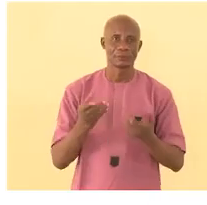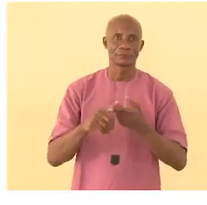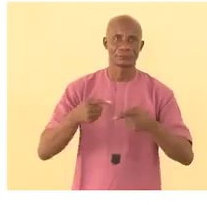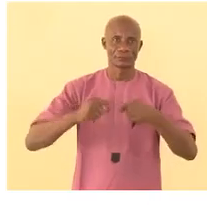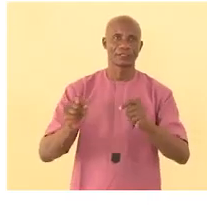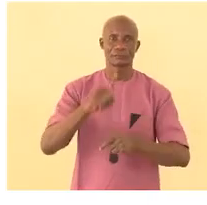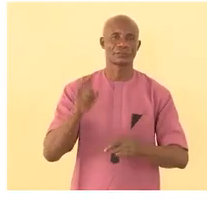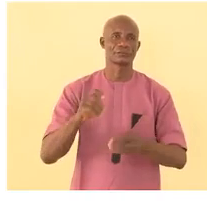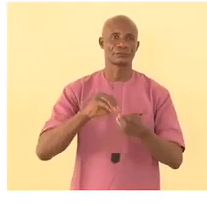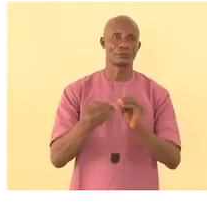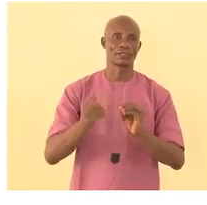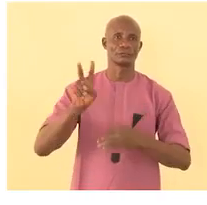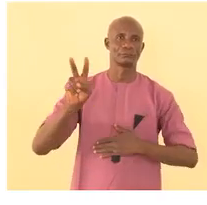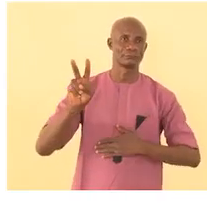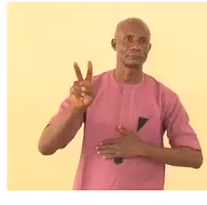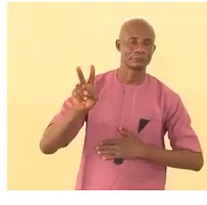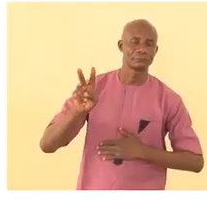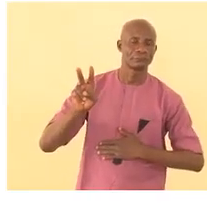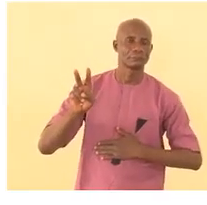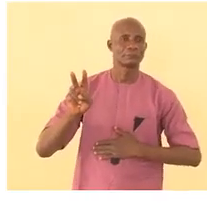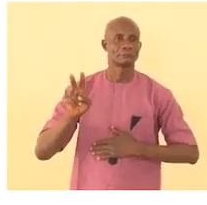I want to attempt question number two.